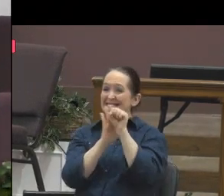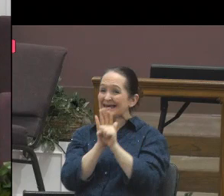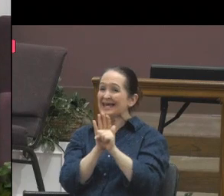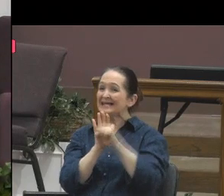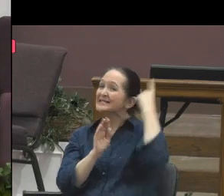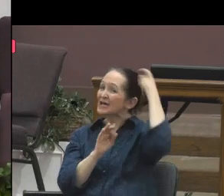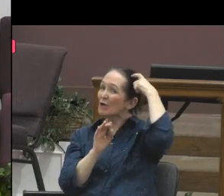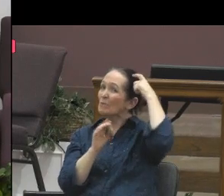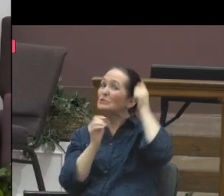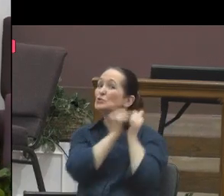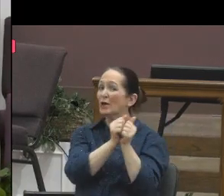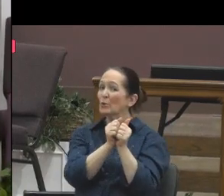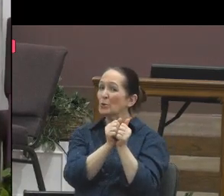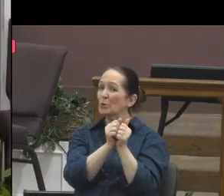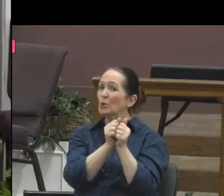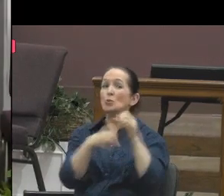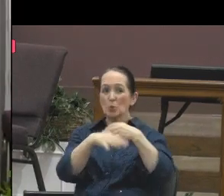one.